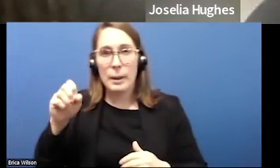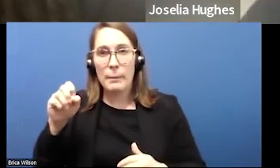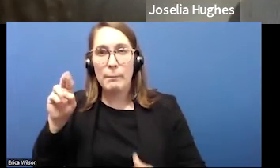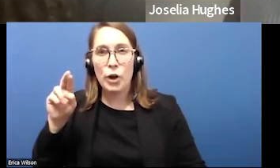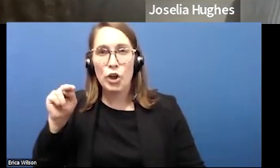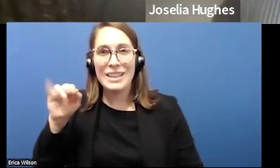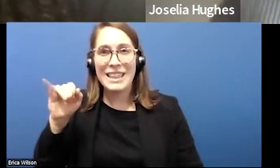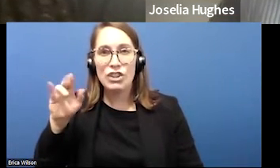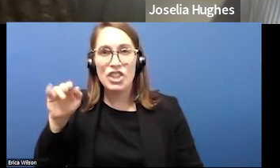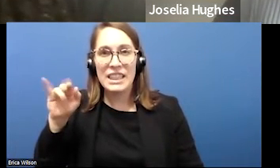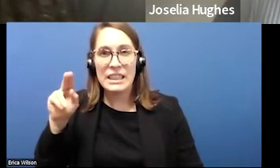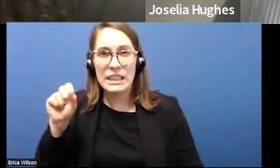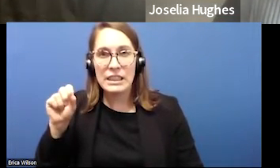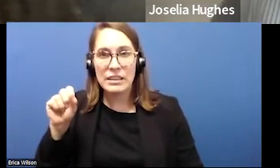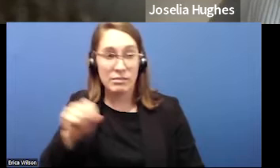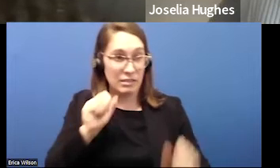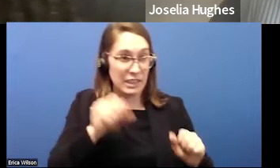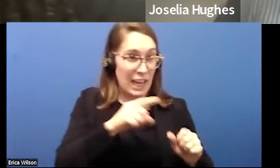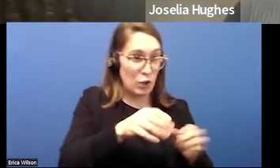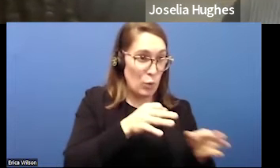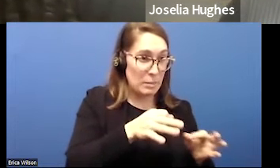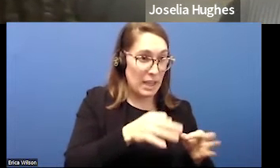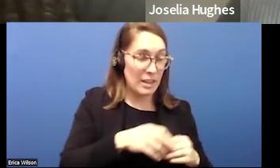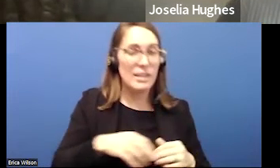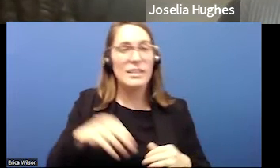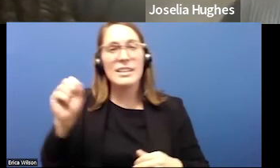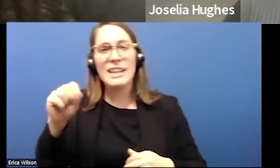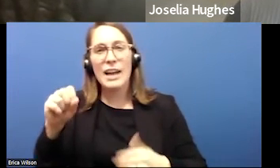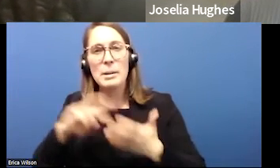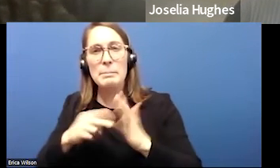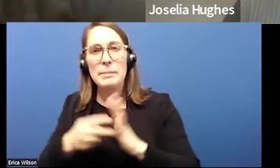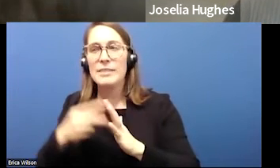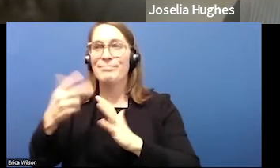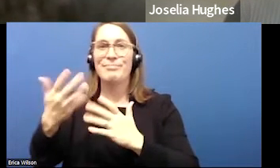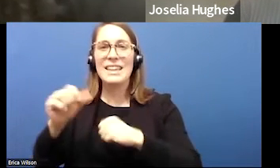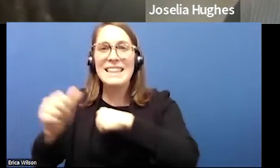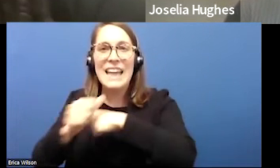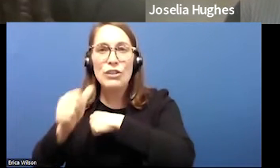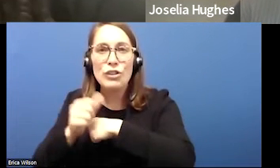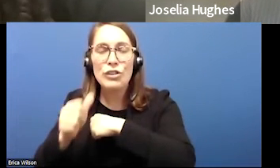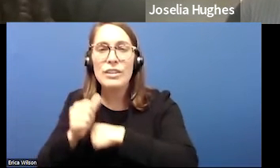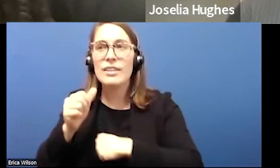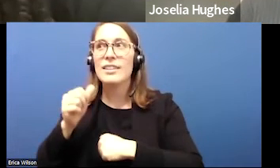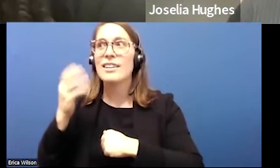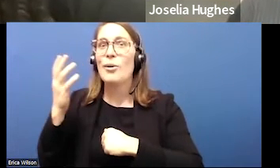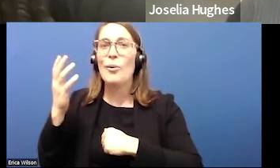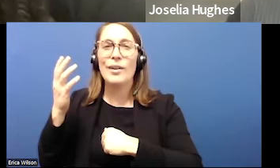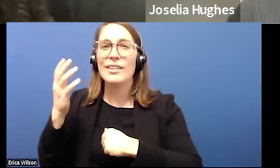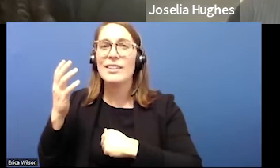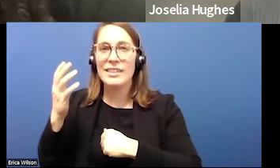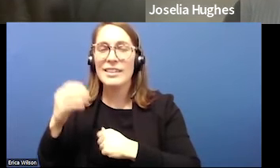Huh? Pernicious. Can you define it? Yes. Pernicious as in like